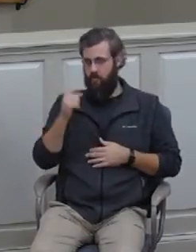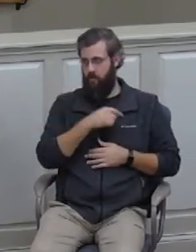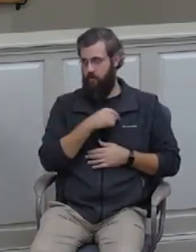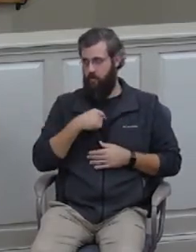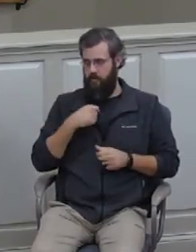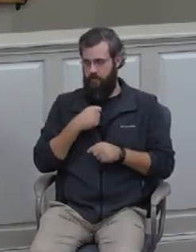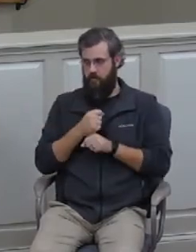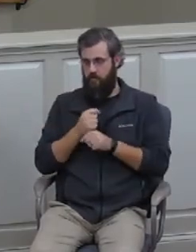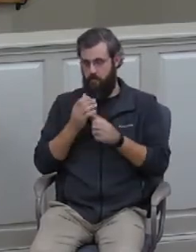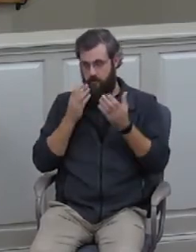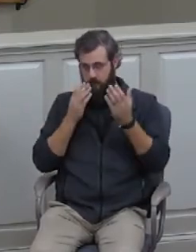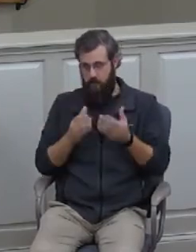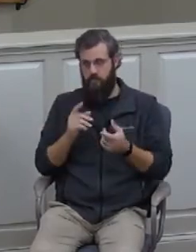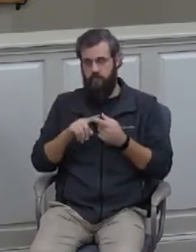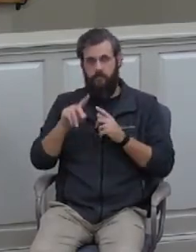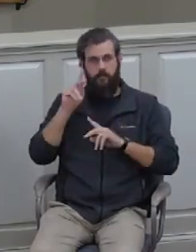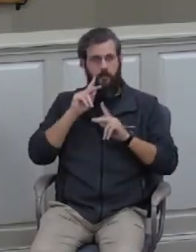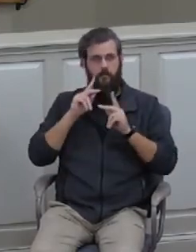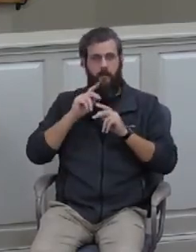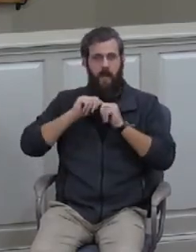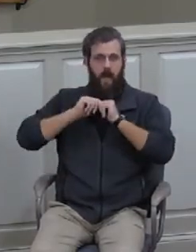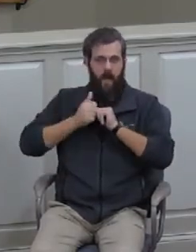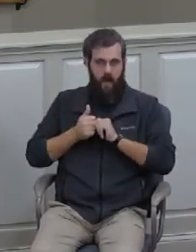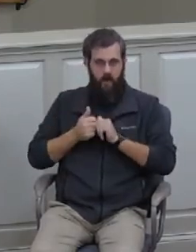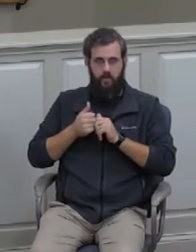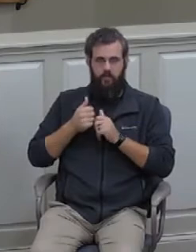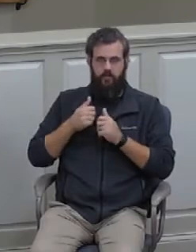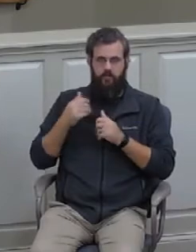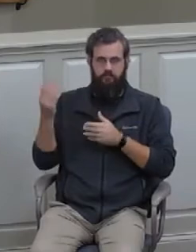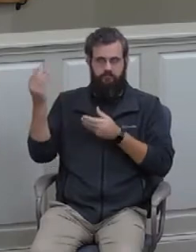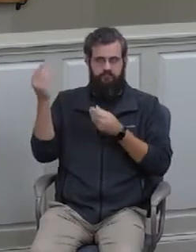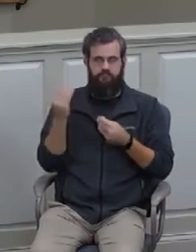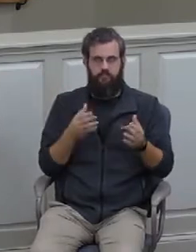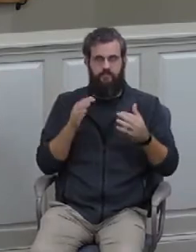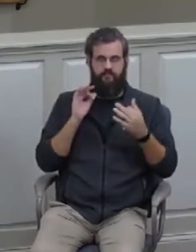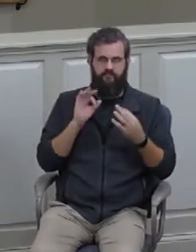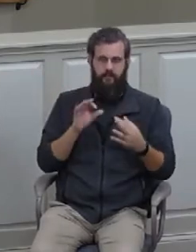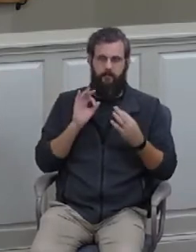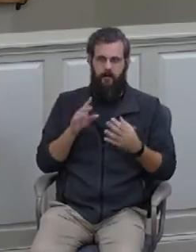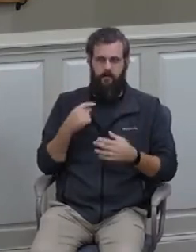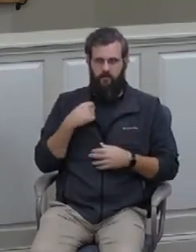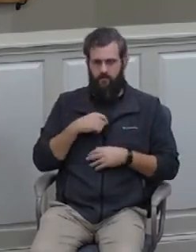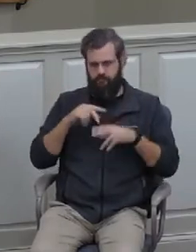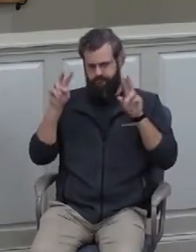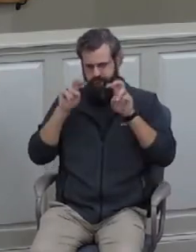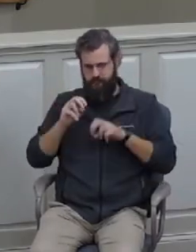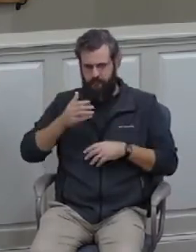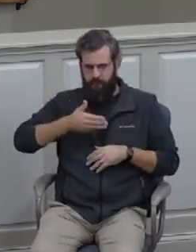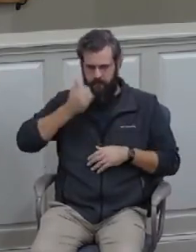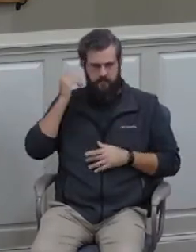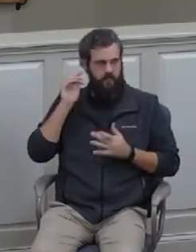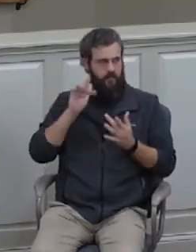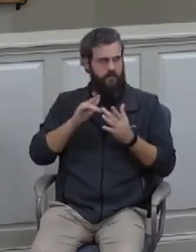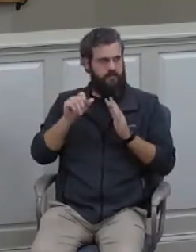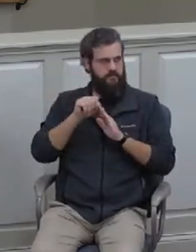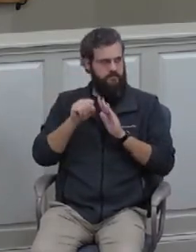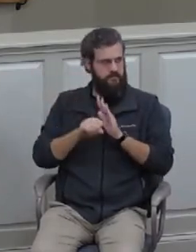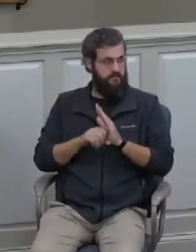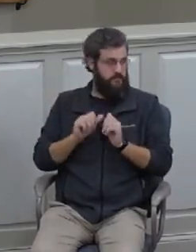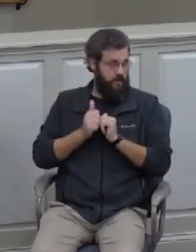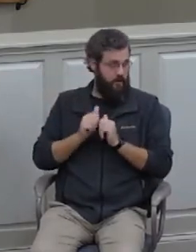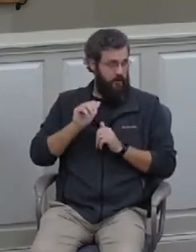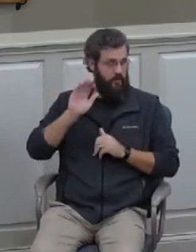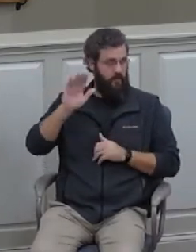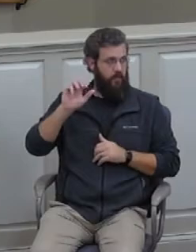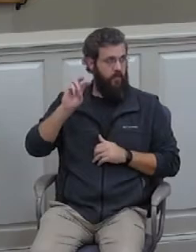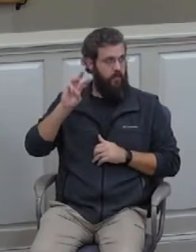recommendations to folks for how they can enter their feedback. So we're in the process too of looking what's the best way to contact the state. Their website's a